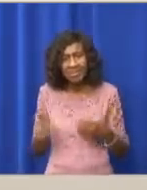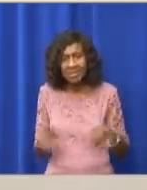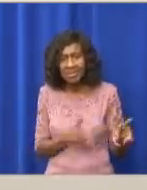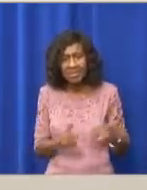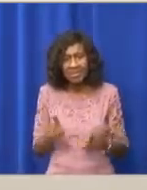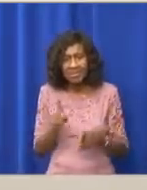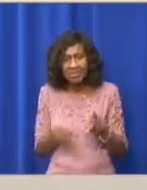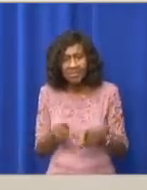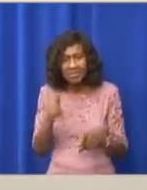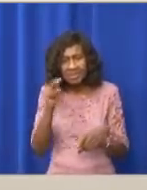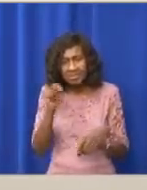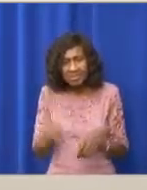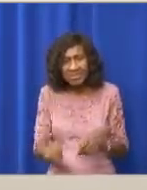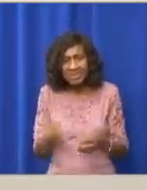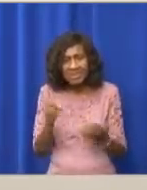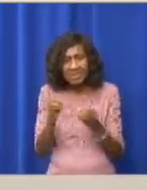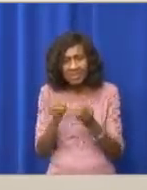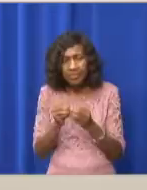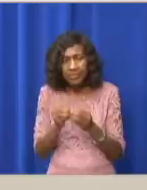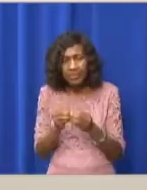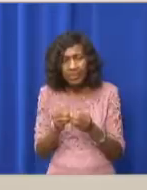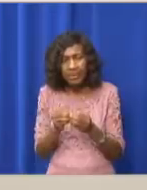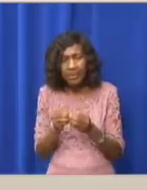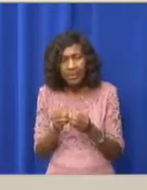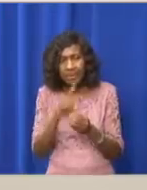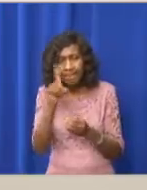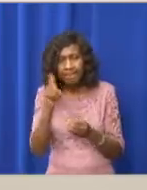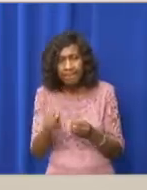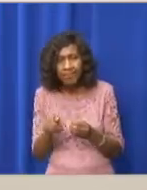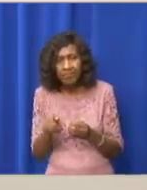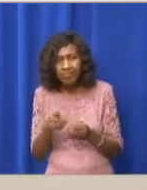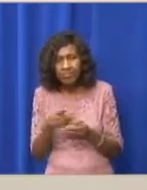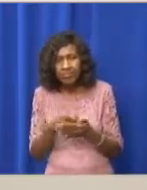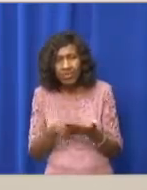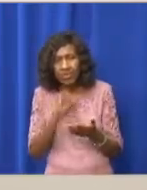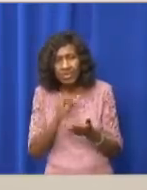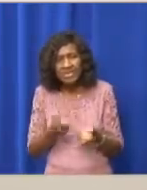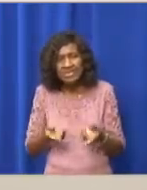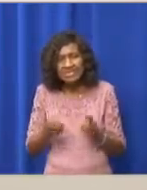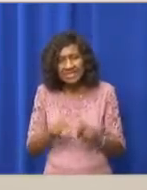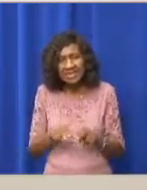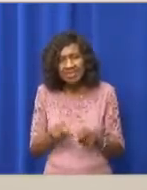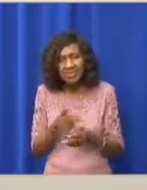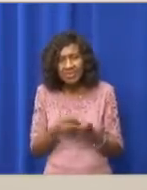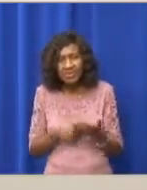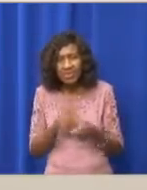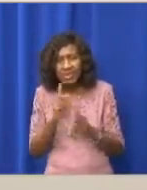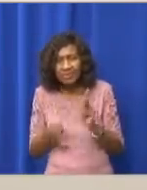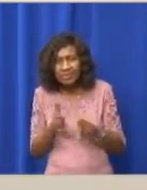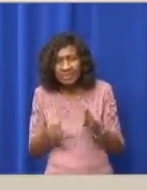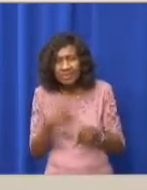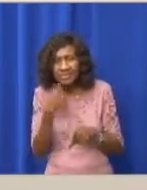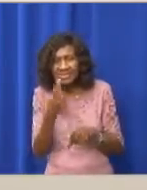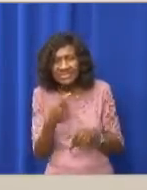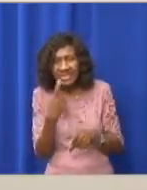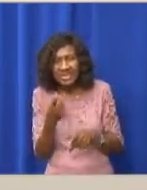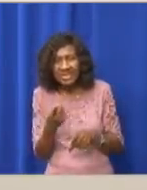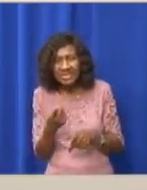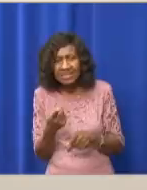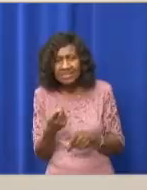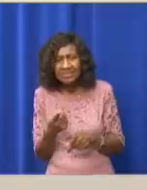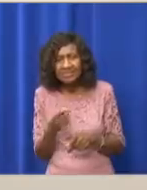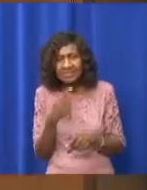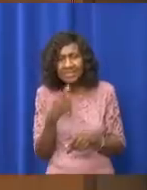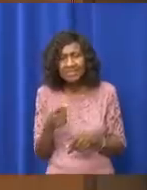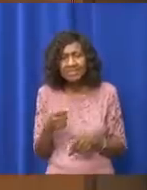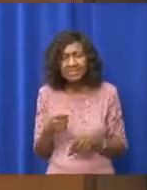on what's happening in that sort of the medium and small business community and micro businesses. We had a very,